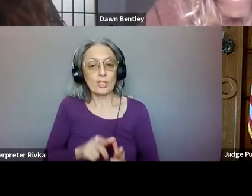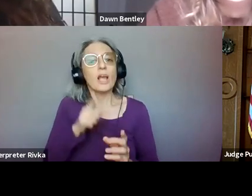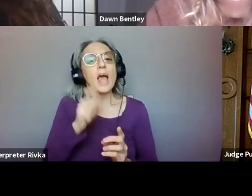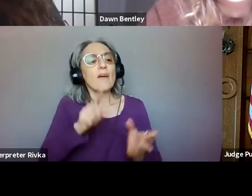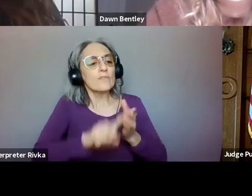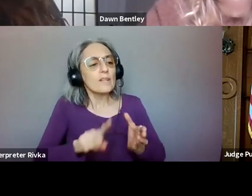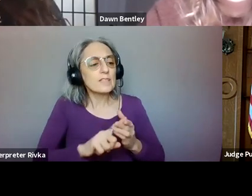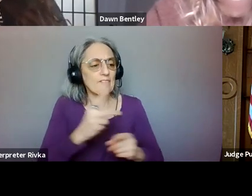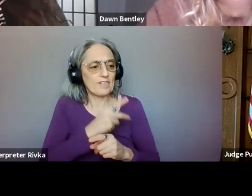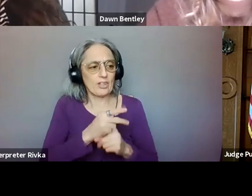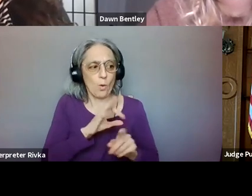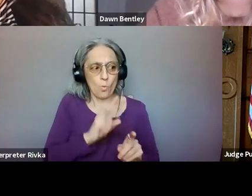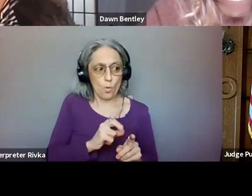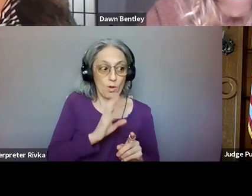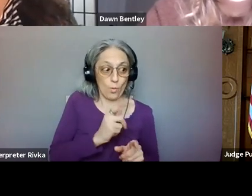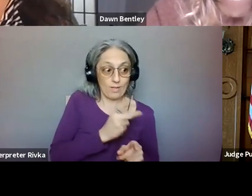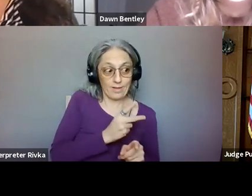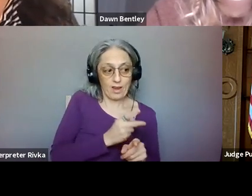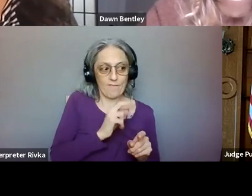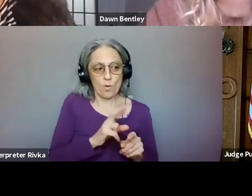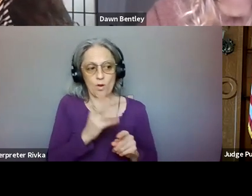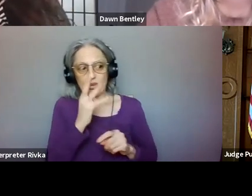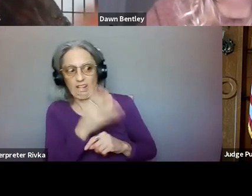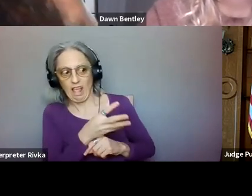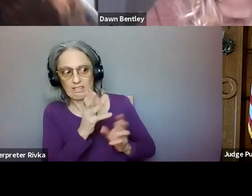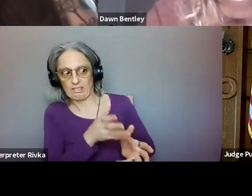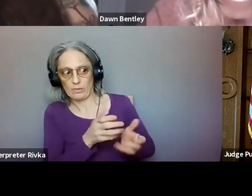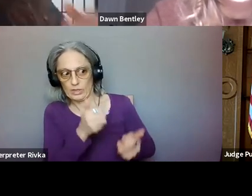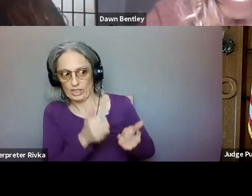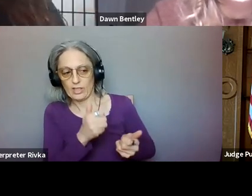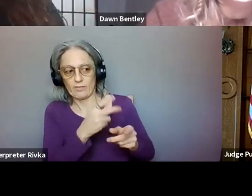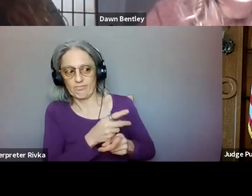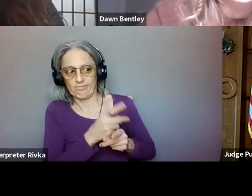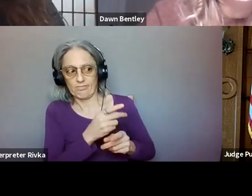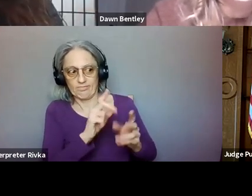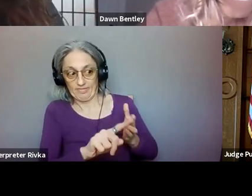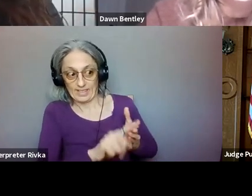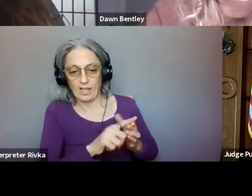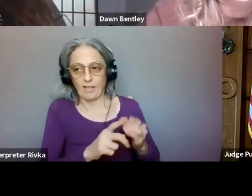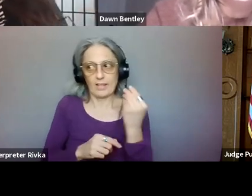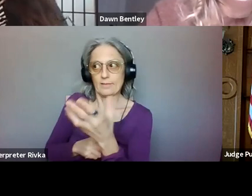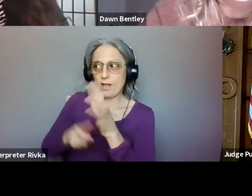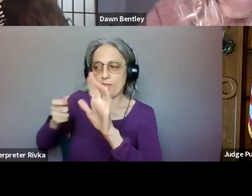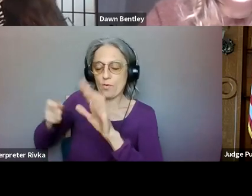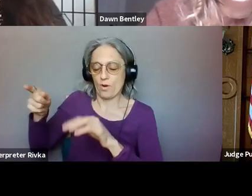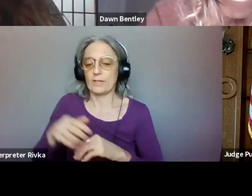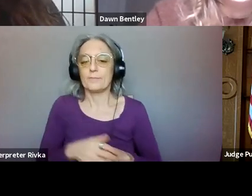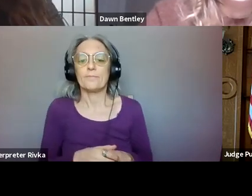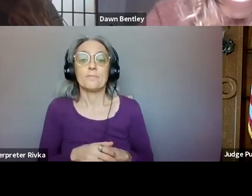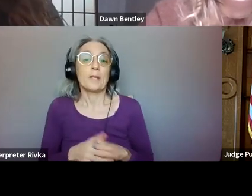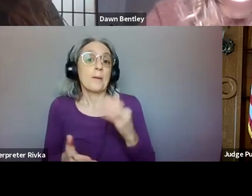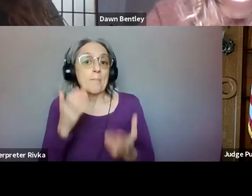and making a report to the court on what that might be. So it is possible that you would have in a single case a